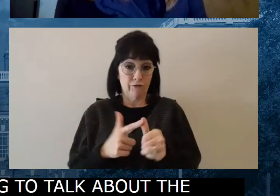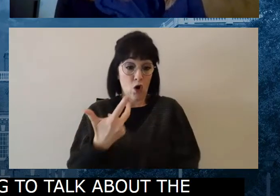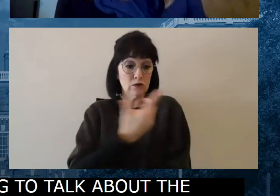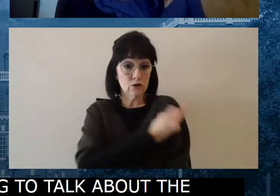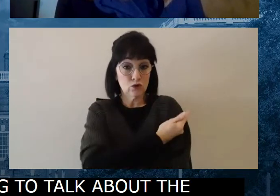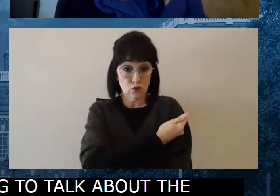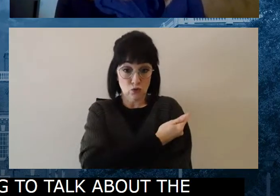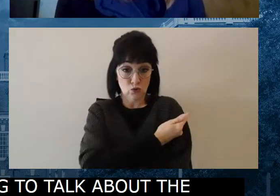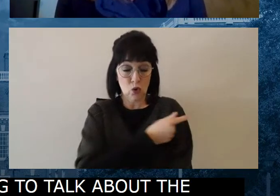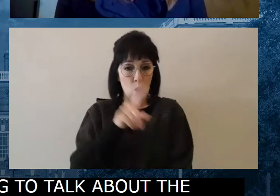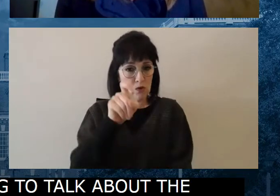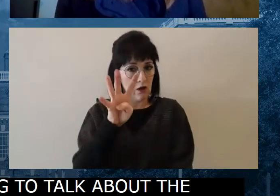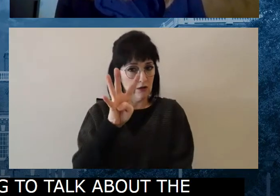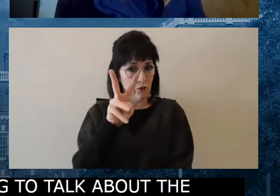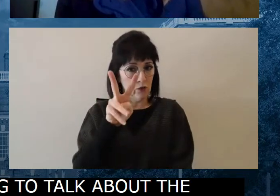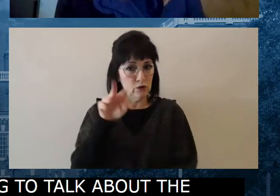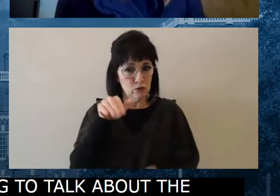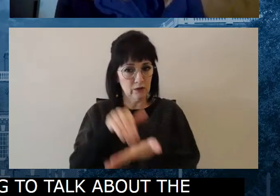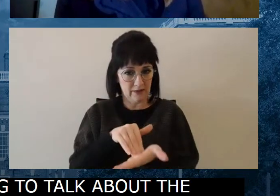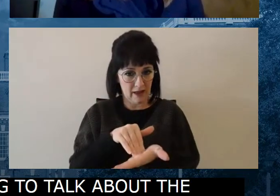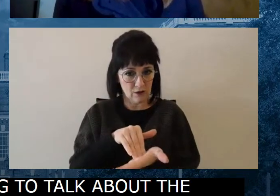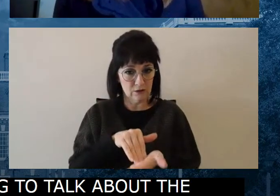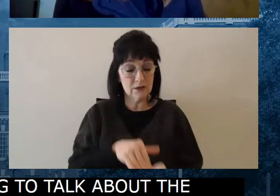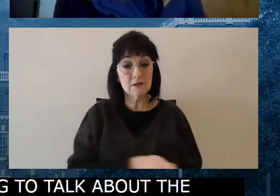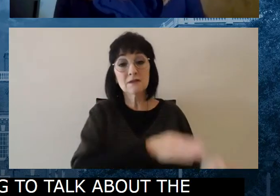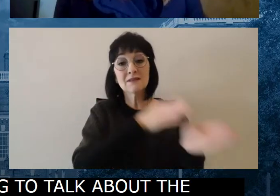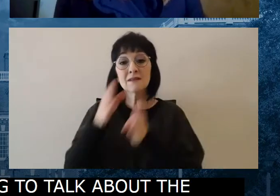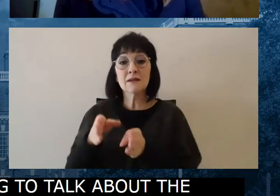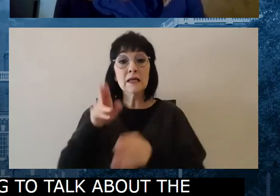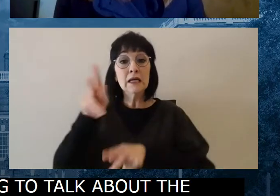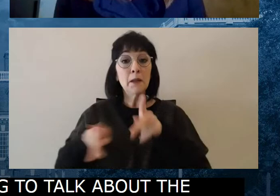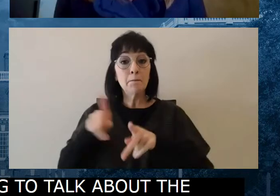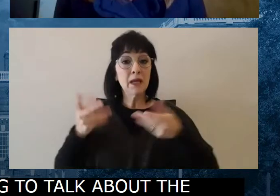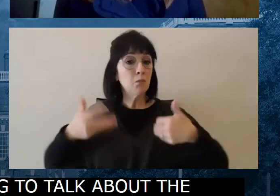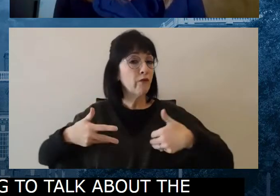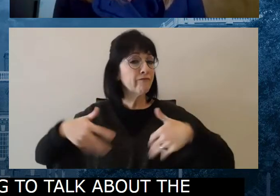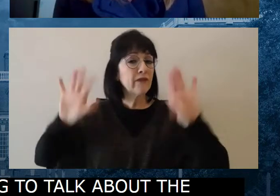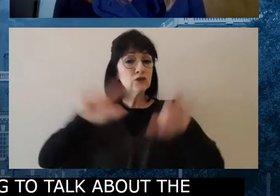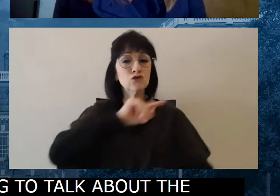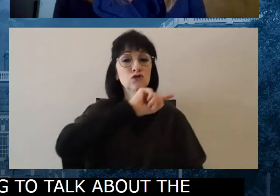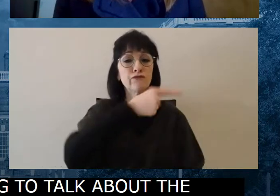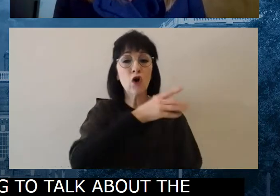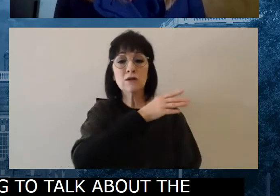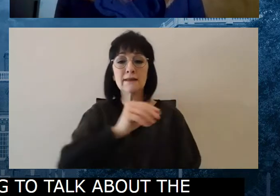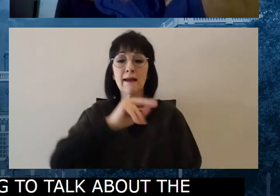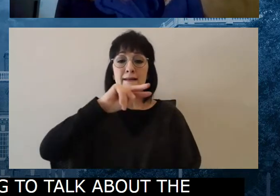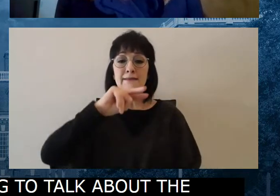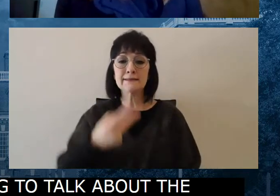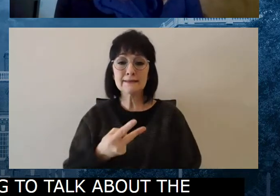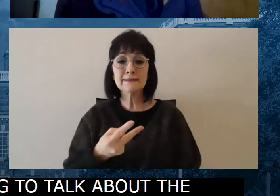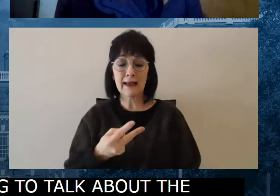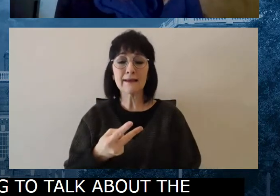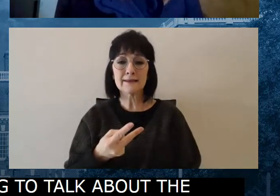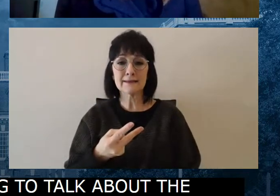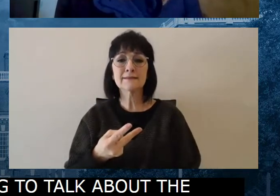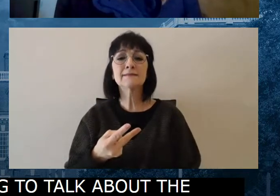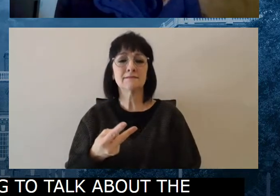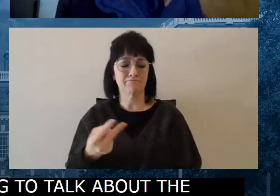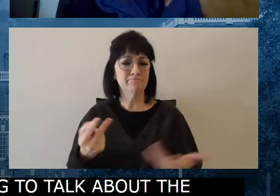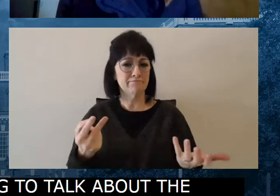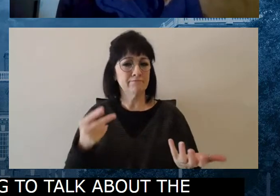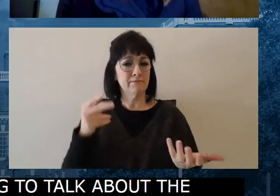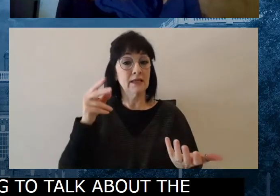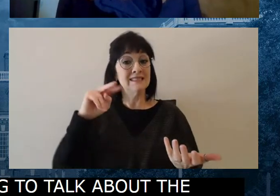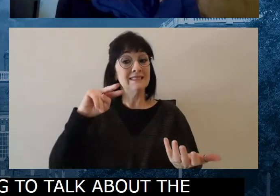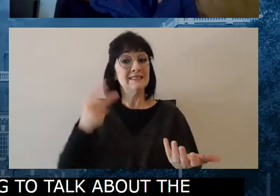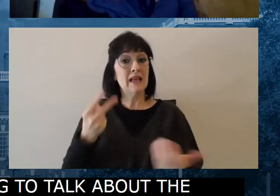77,000 second doses have been administered that are in our registry to date. And again, we know that those numbers are going to be a little bit